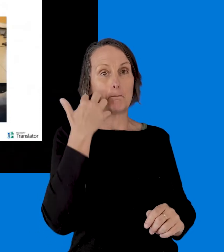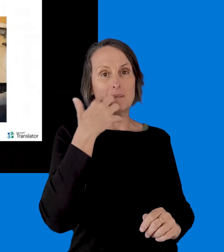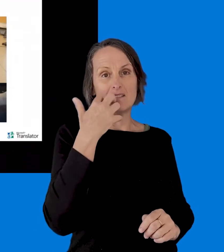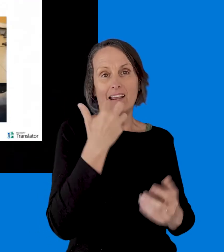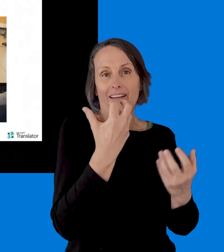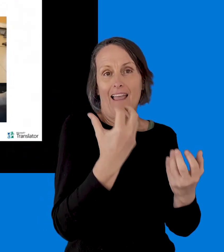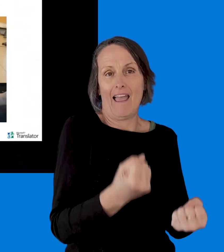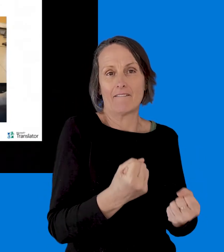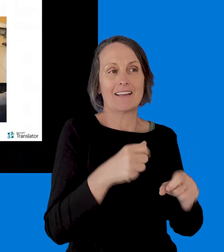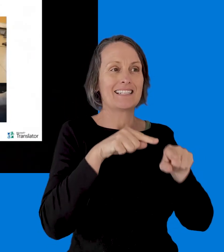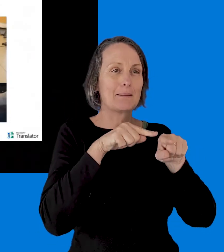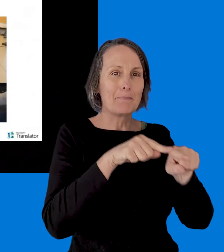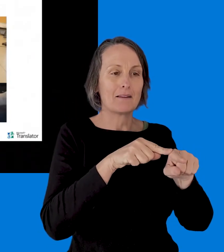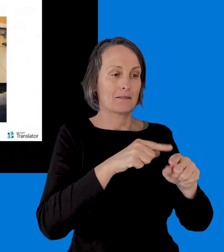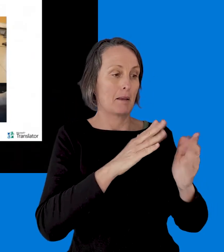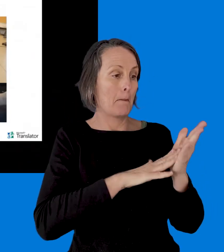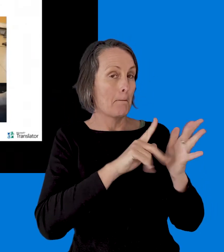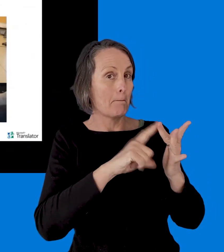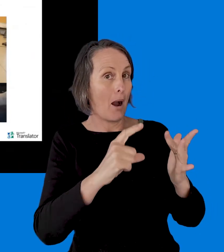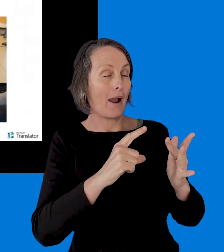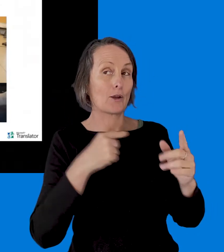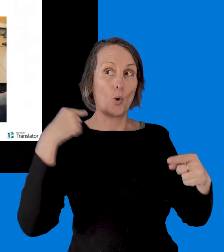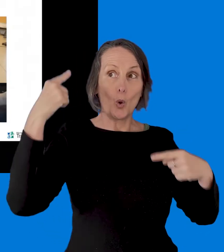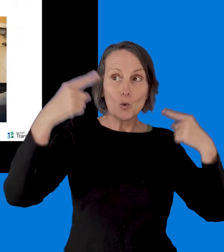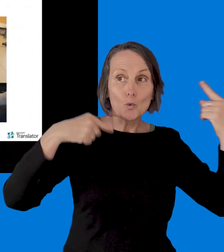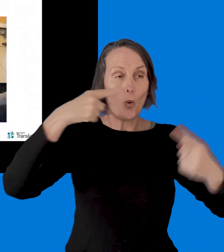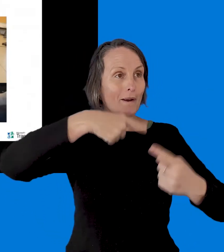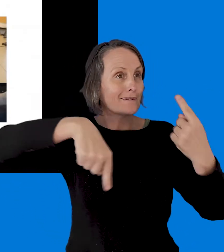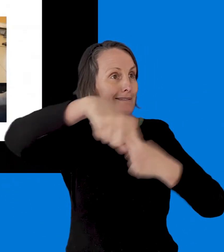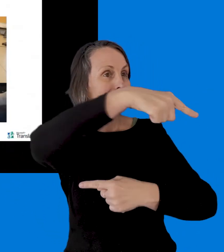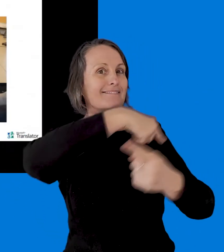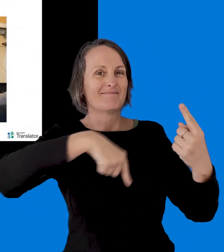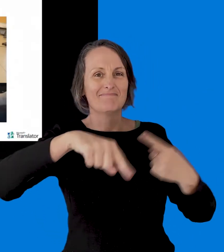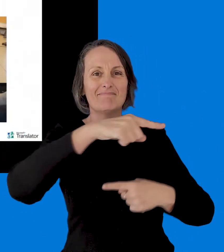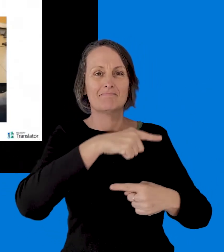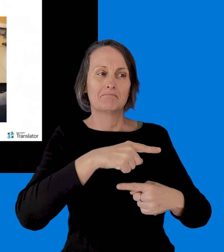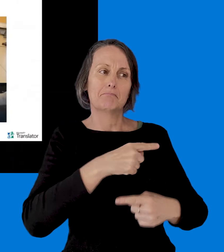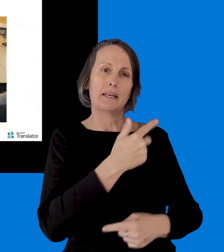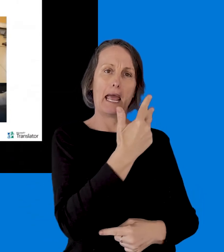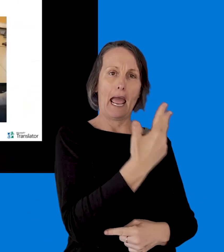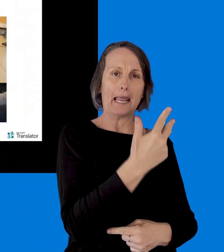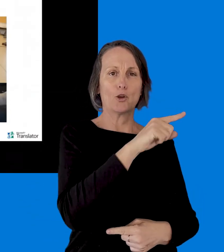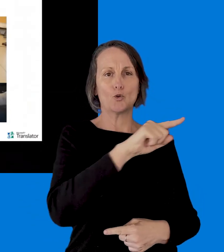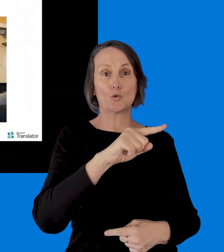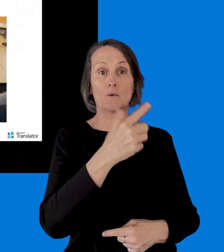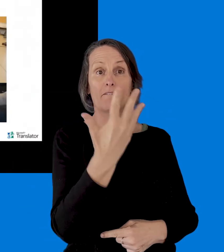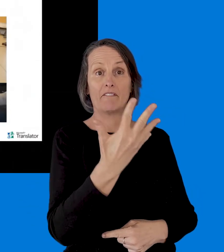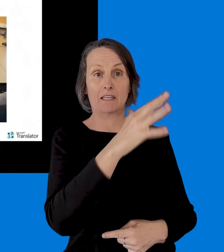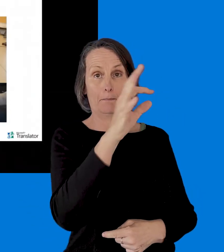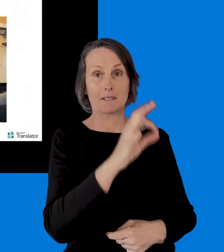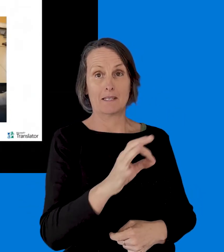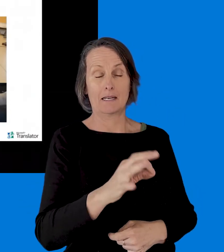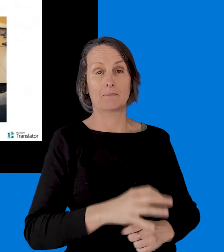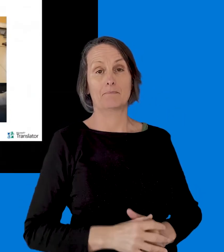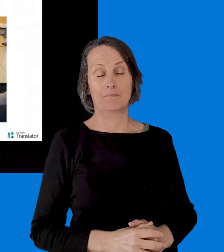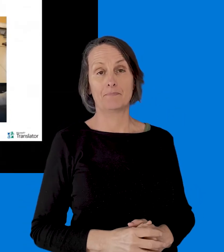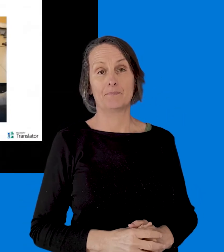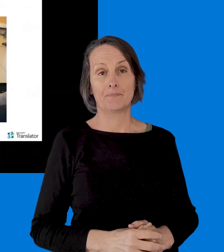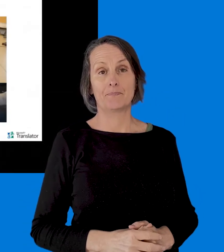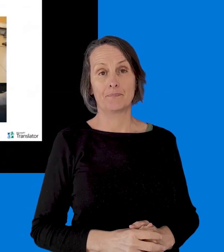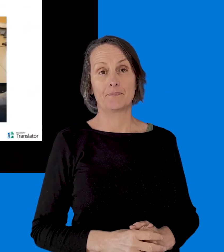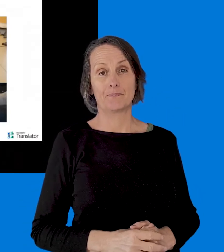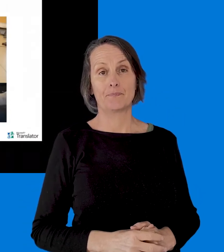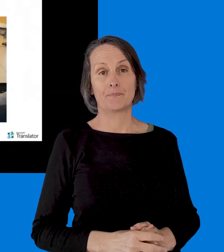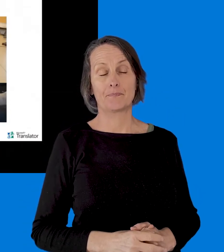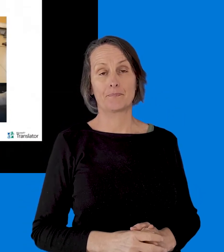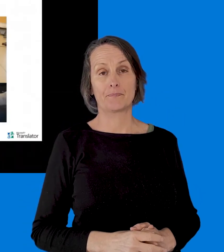amount of noise in the environment and such like that, of around 8 to 15%. We have work that we've